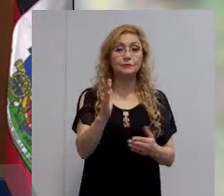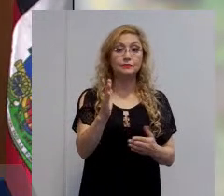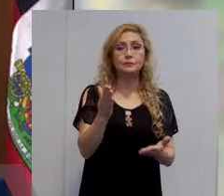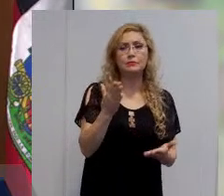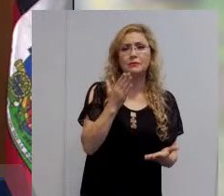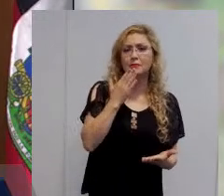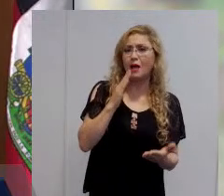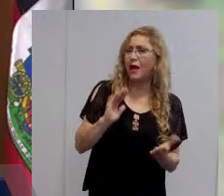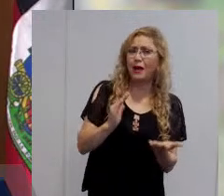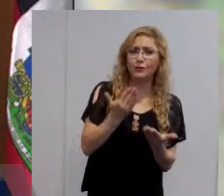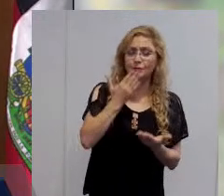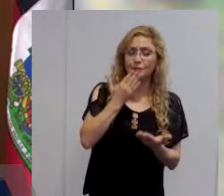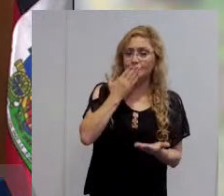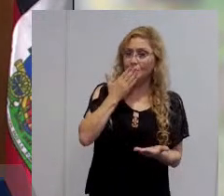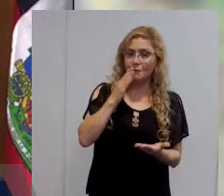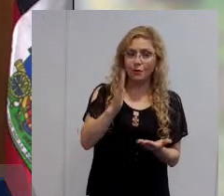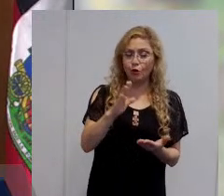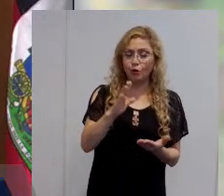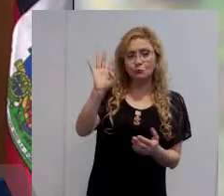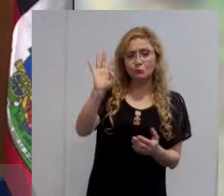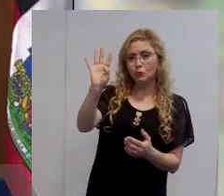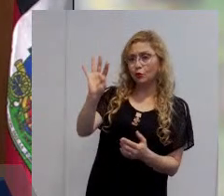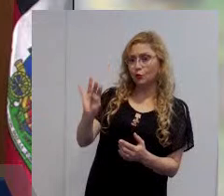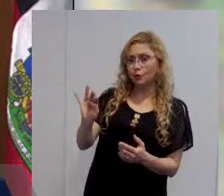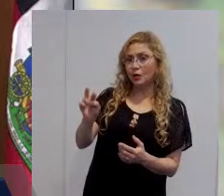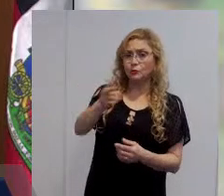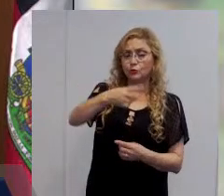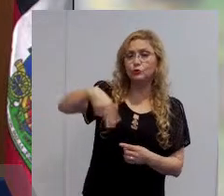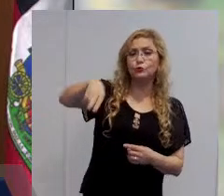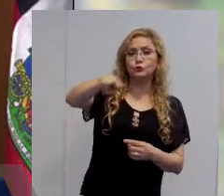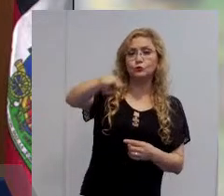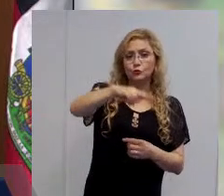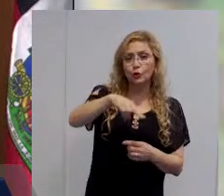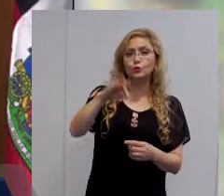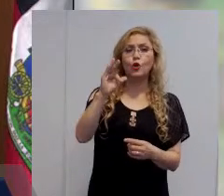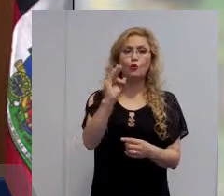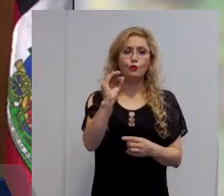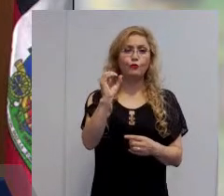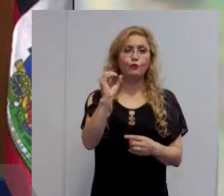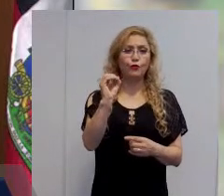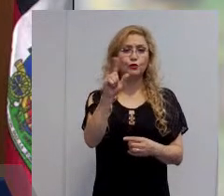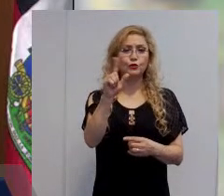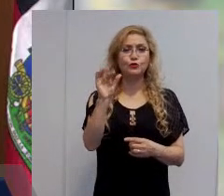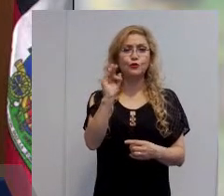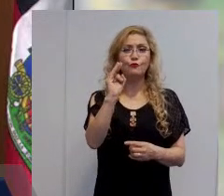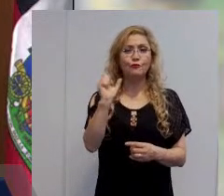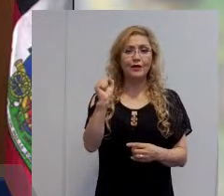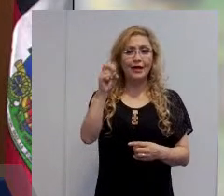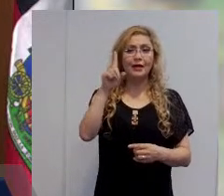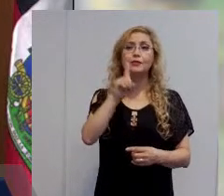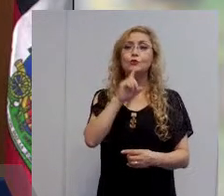our own. And we're improving some aspects. We have an